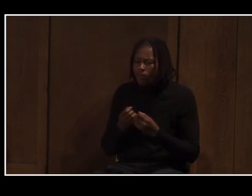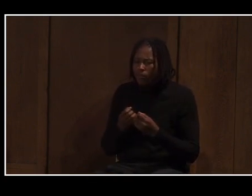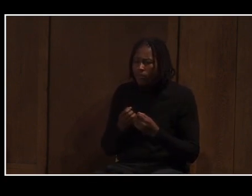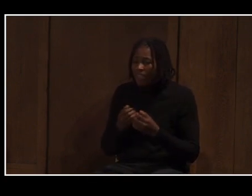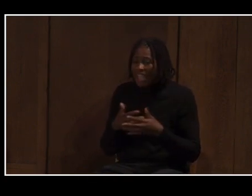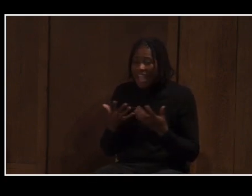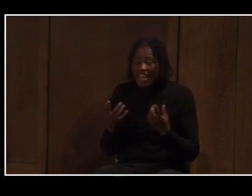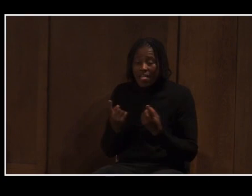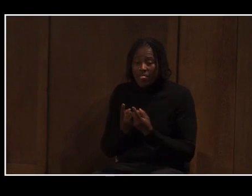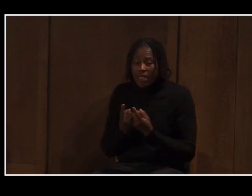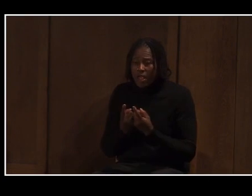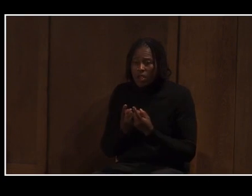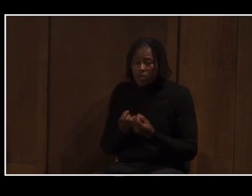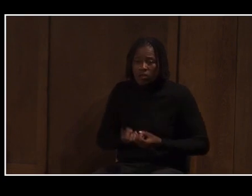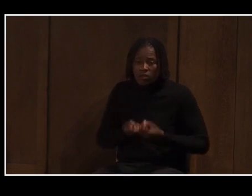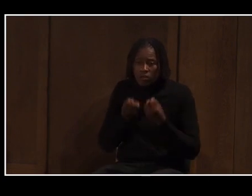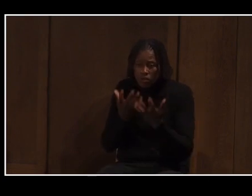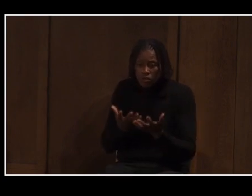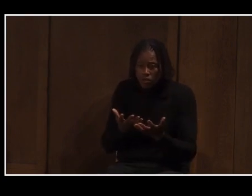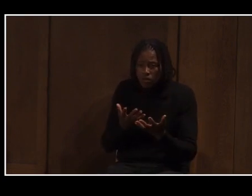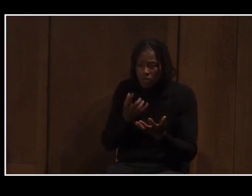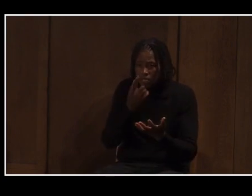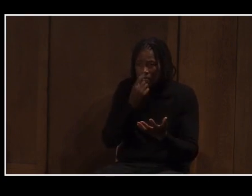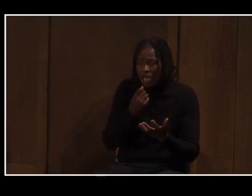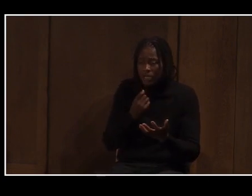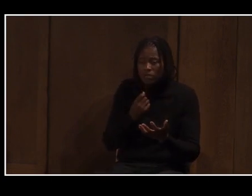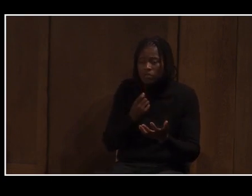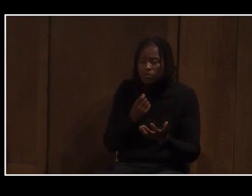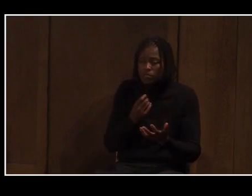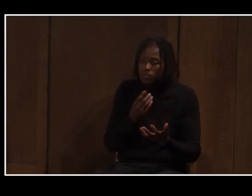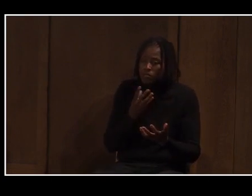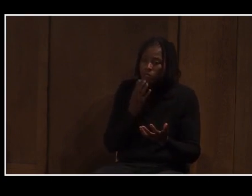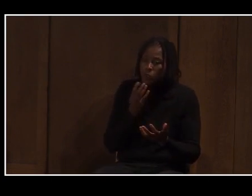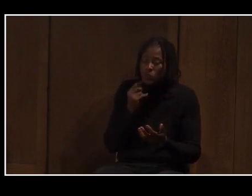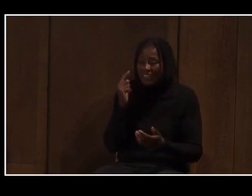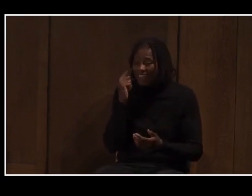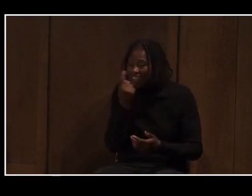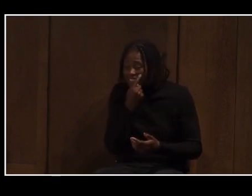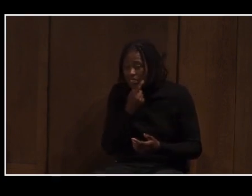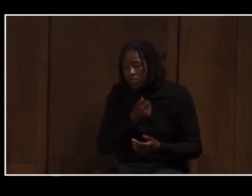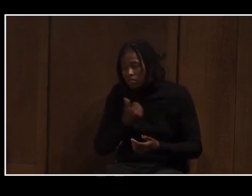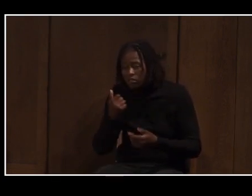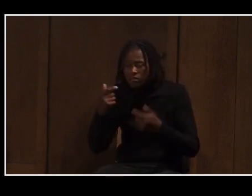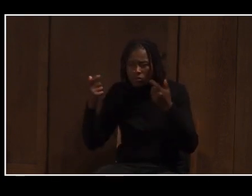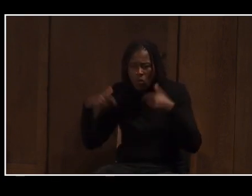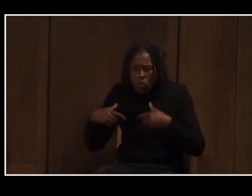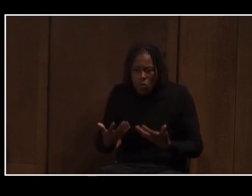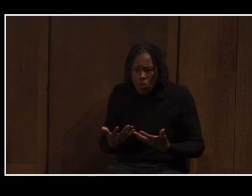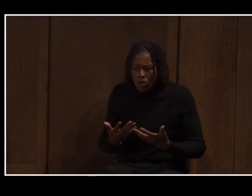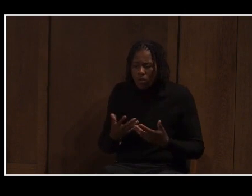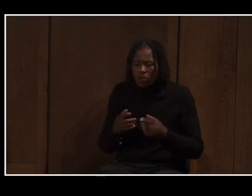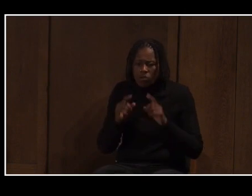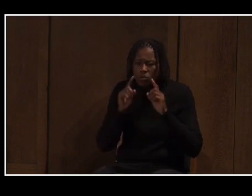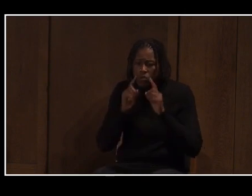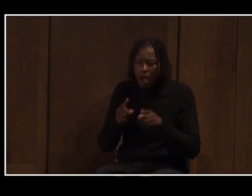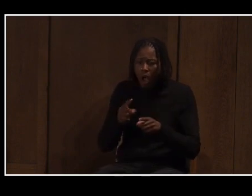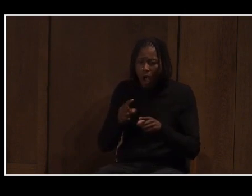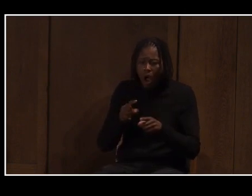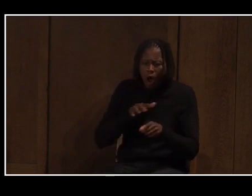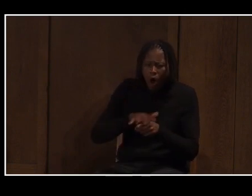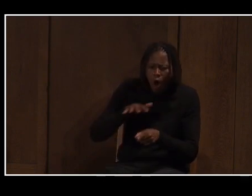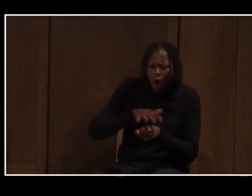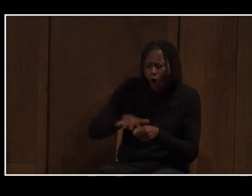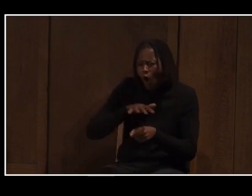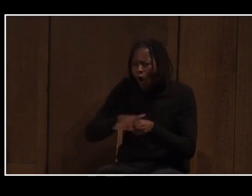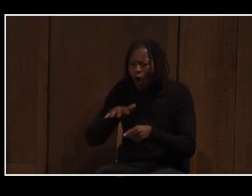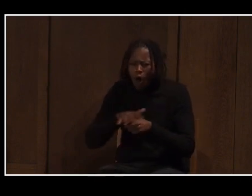anything you say can be taken into court, you can be legally accountable for it, etc. Like, you can't have jokes with police, you can't, like, you know,